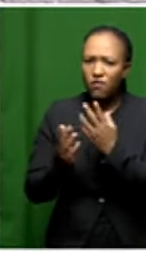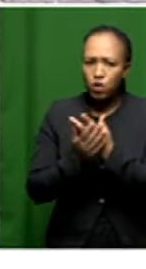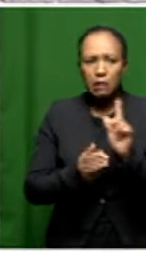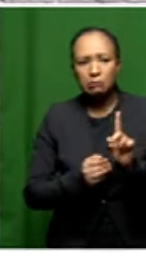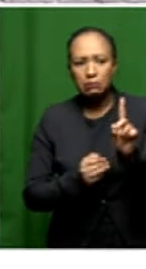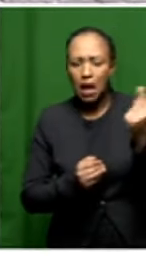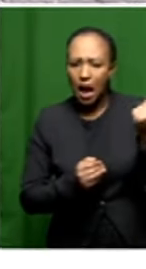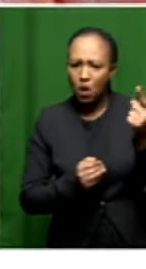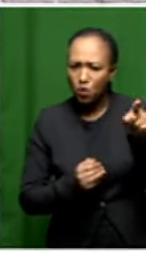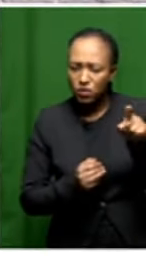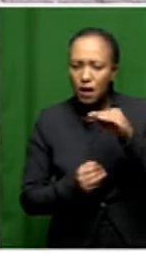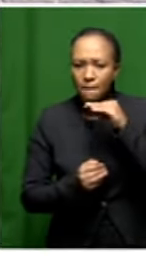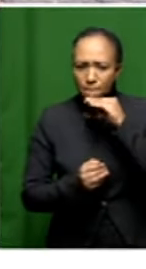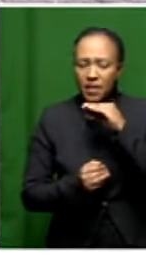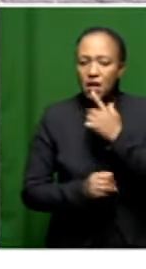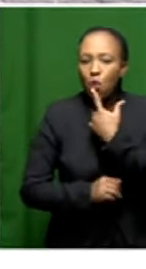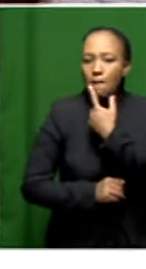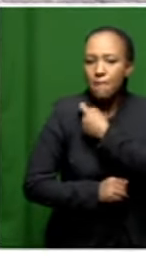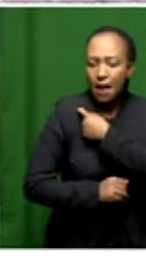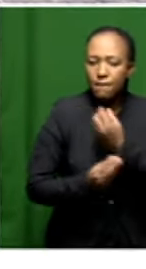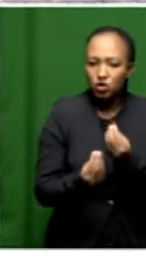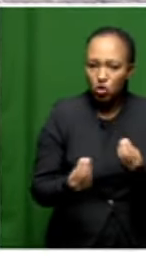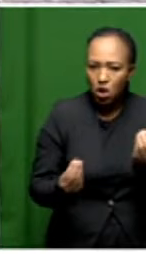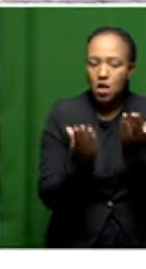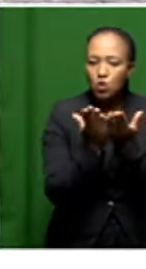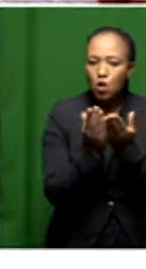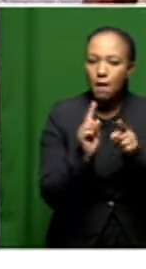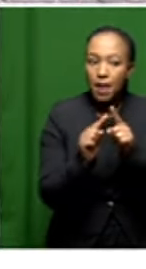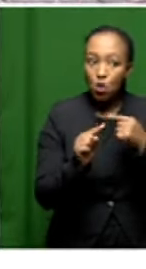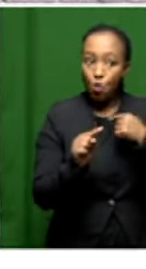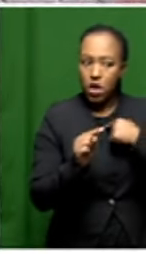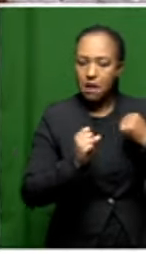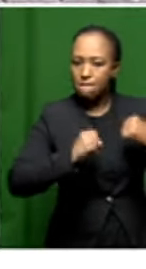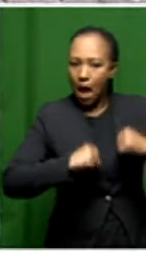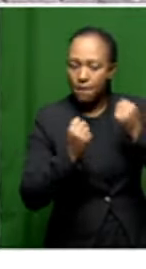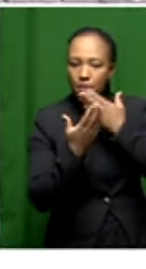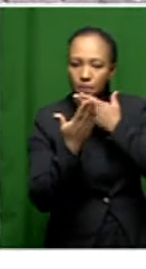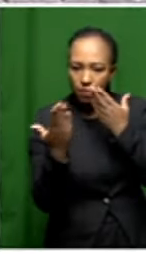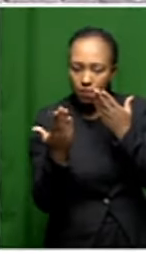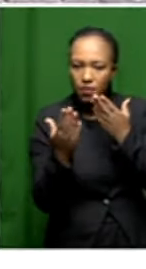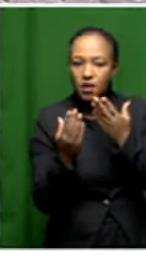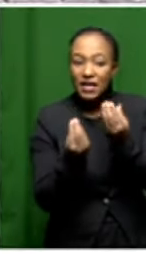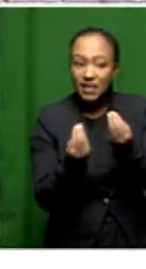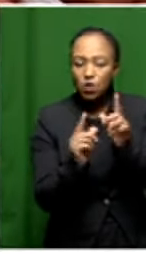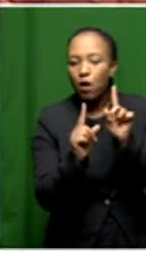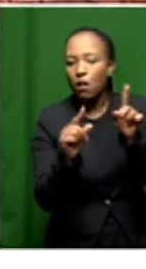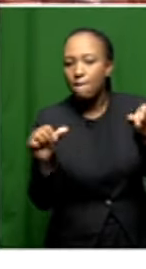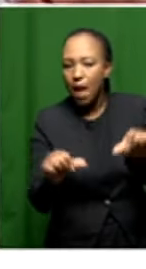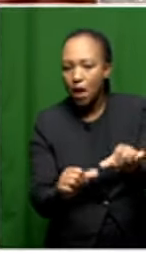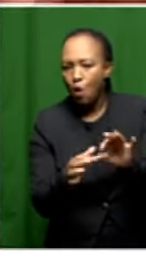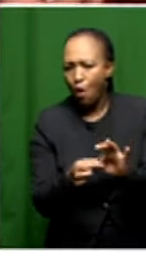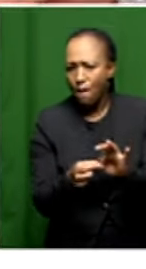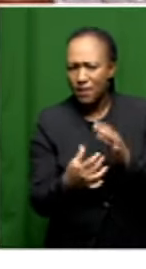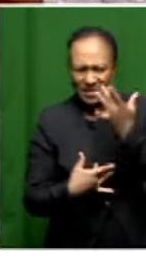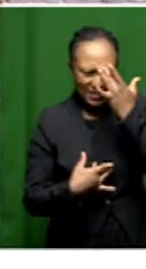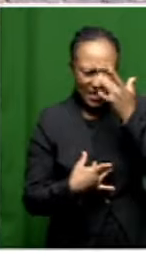alone. This means they will inject our children at school without our consent as parents. Then the child will come home sick. Then I would not have